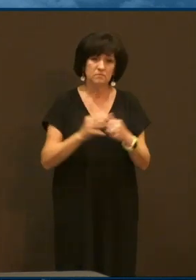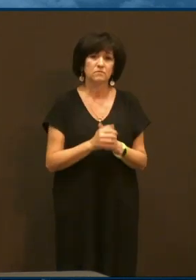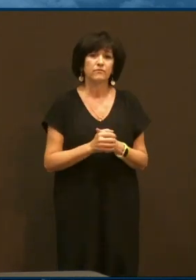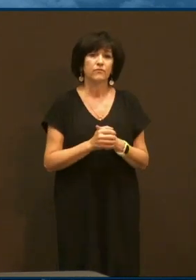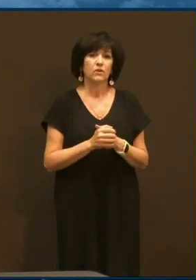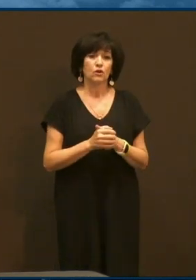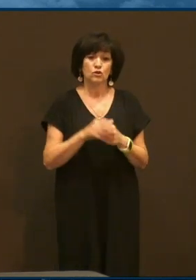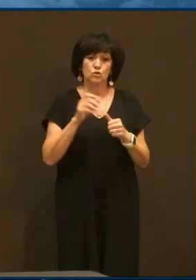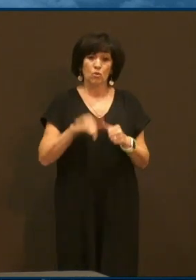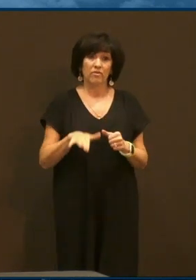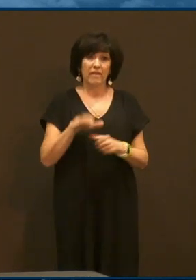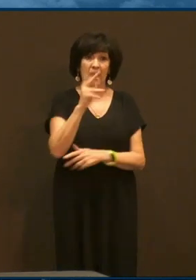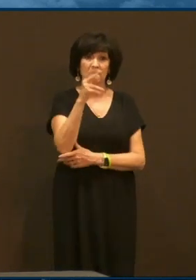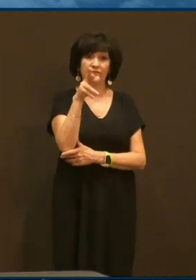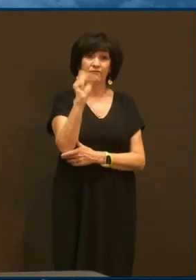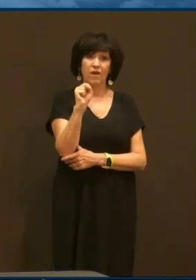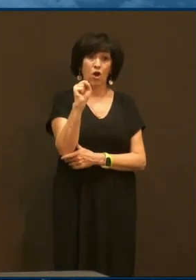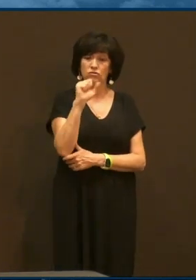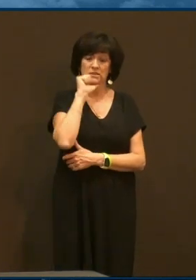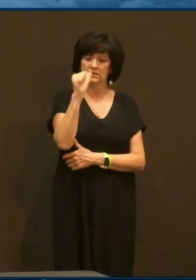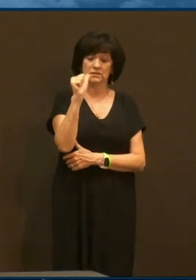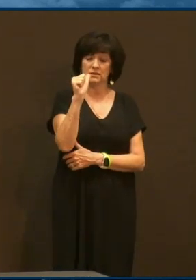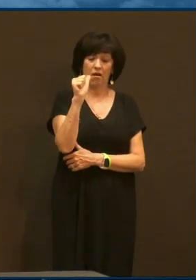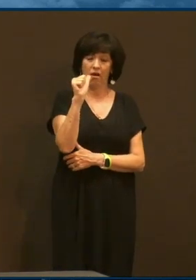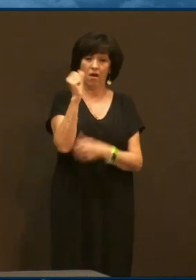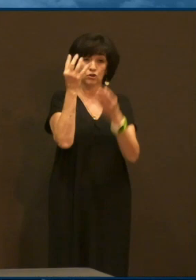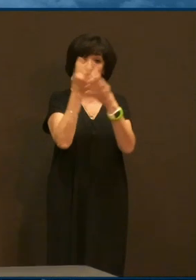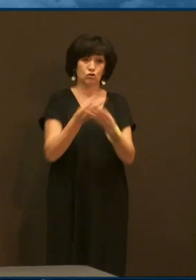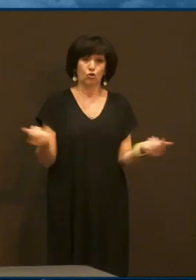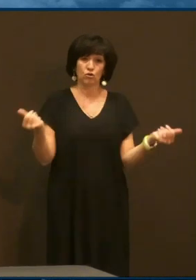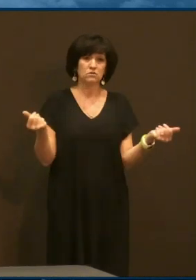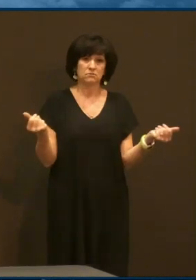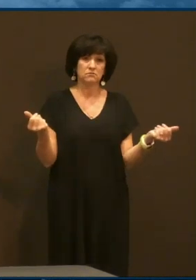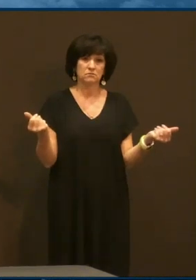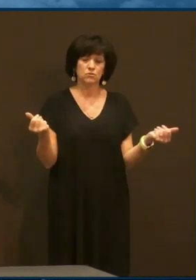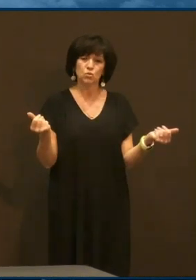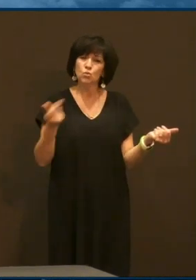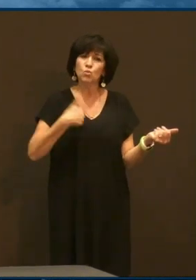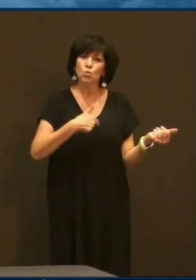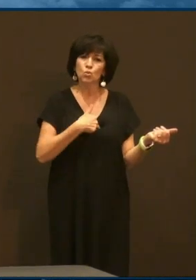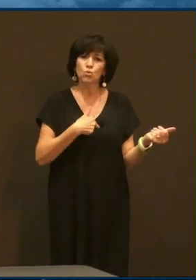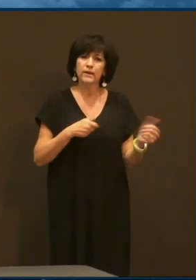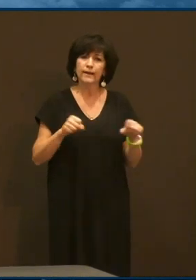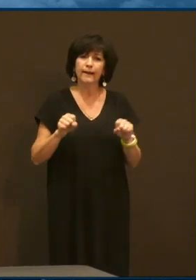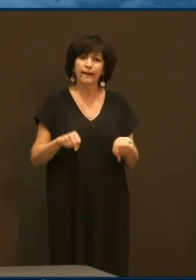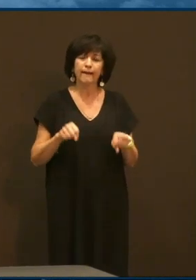and spread it to others. We've been able to push down